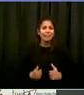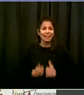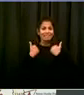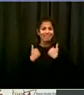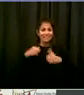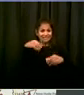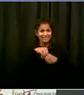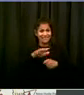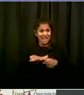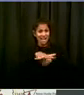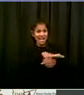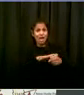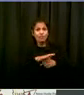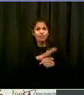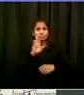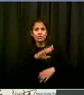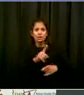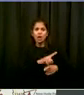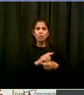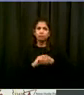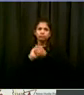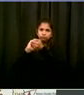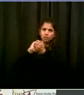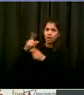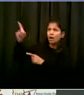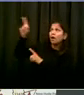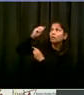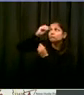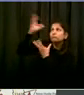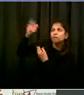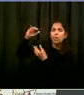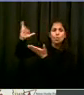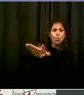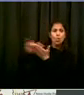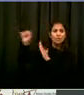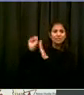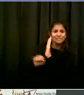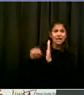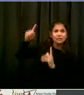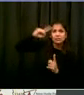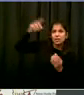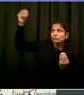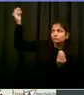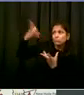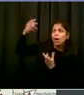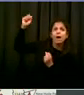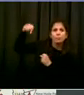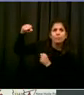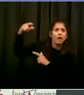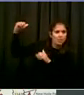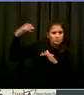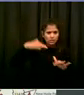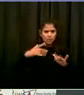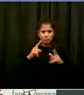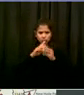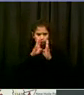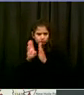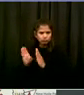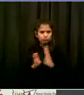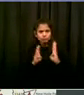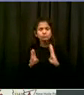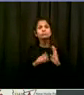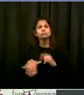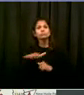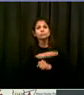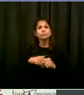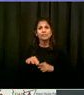areas with the community, with all of our tools to make sure that we keep the situation contained in those parts of the